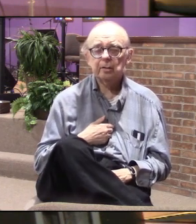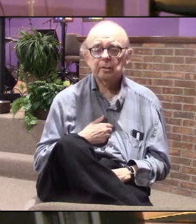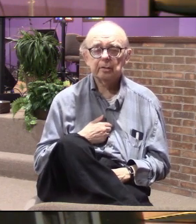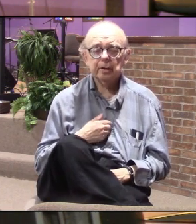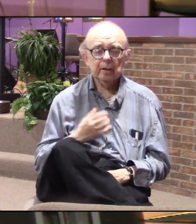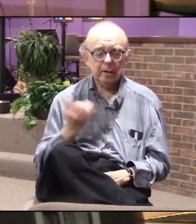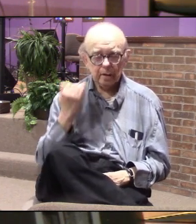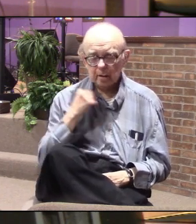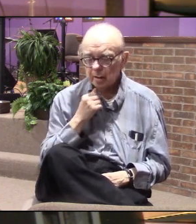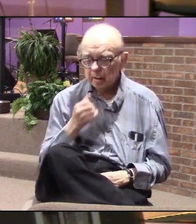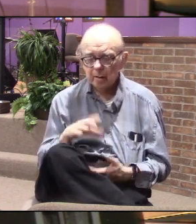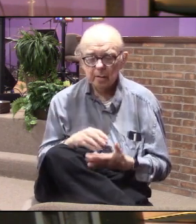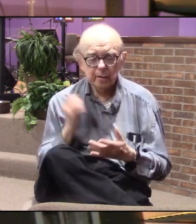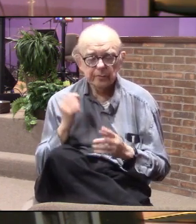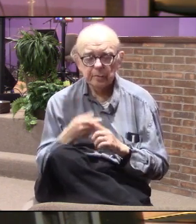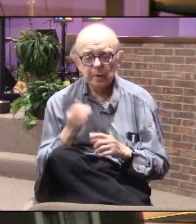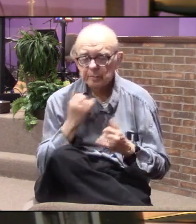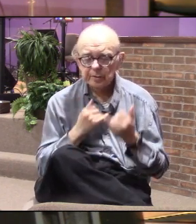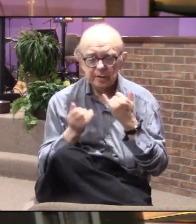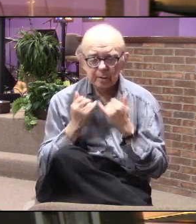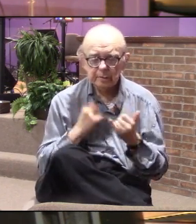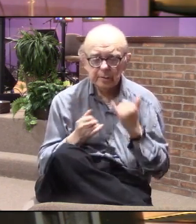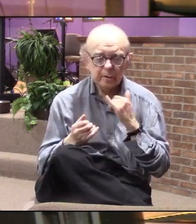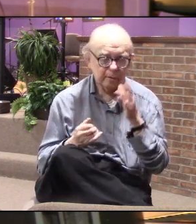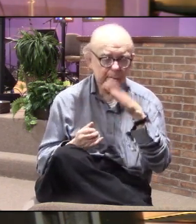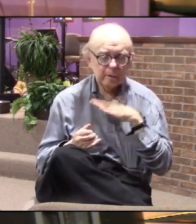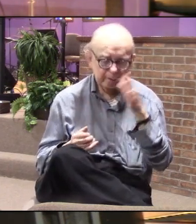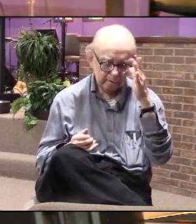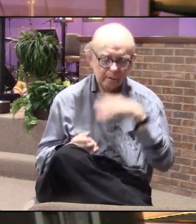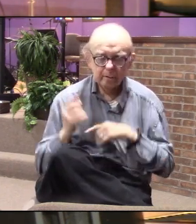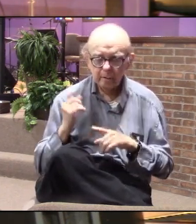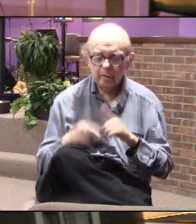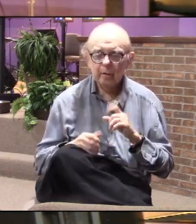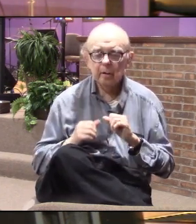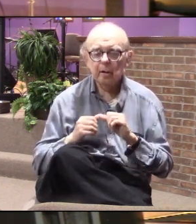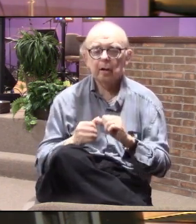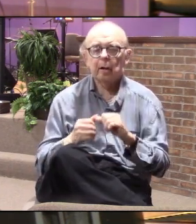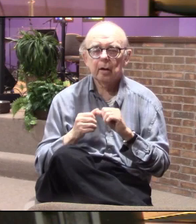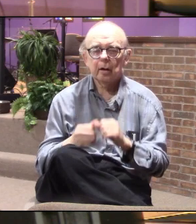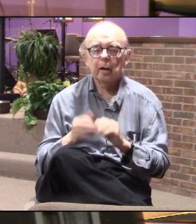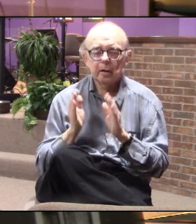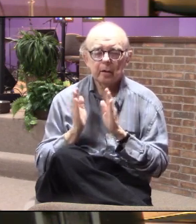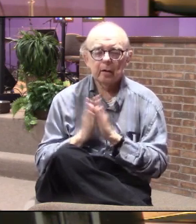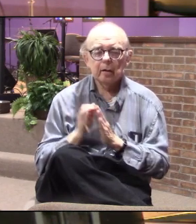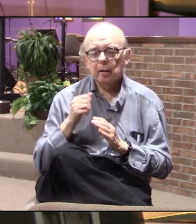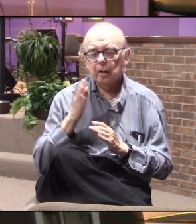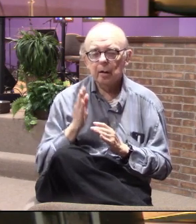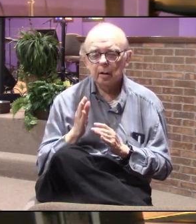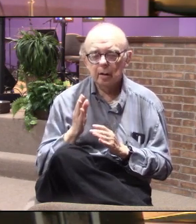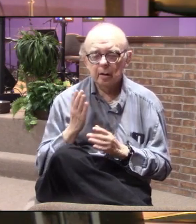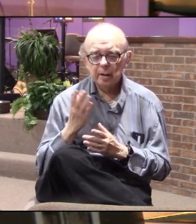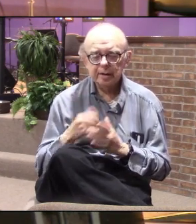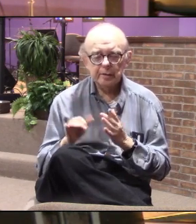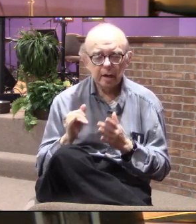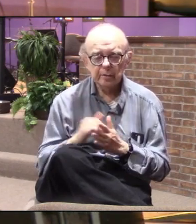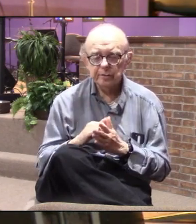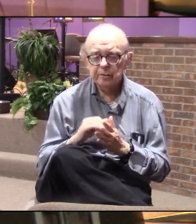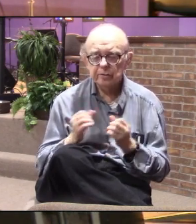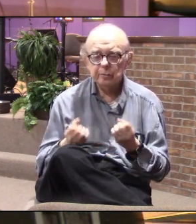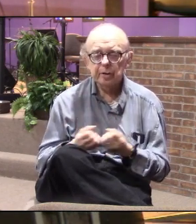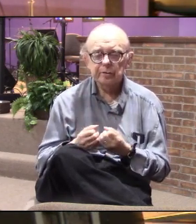If we don't learn from our mistakes, ladies and gentlemen, we can't continue to ask God to get me out of it.